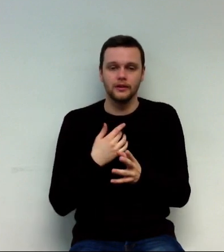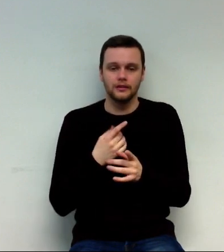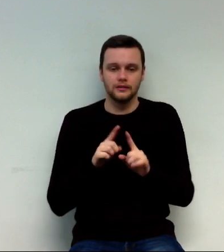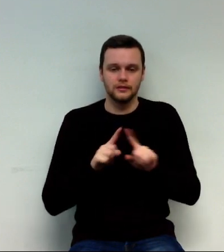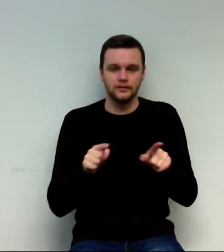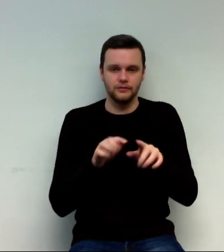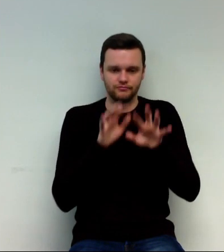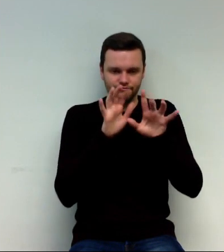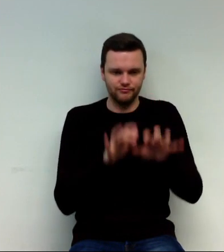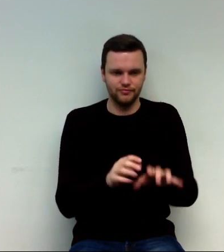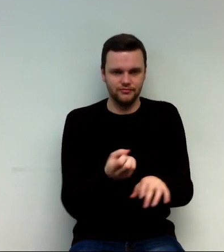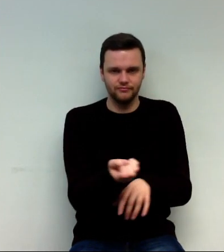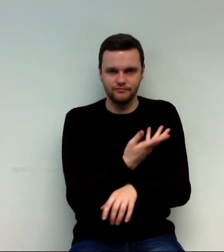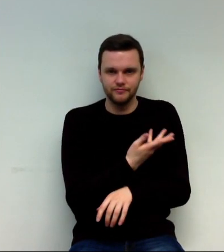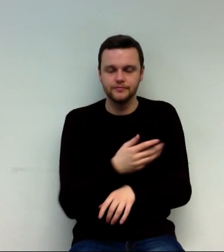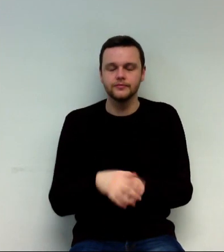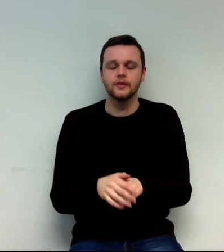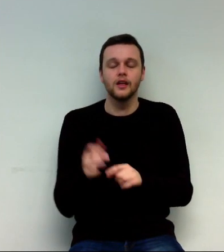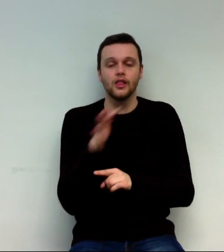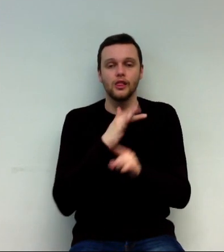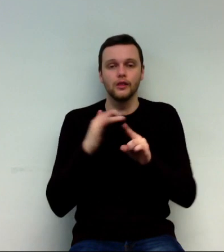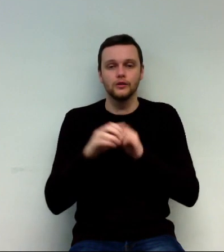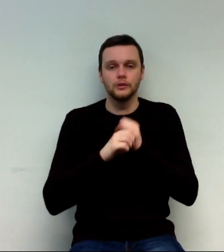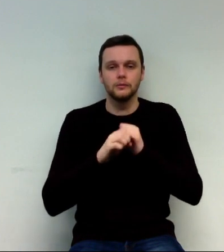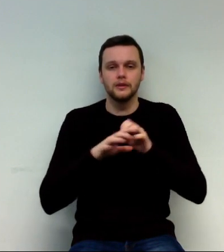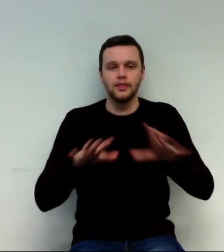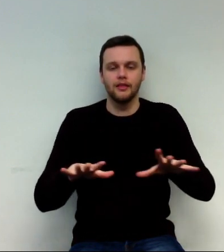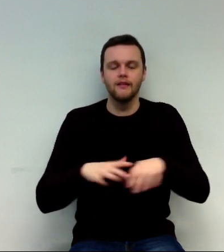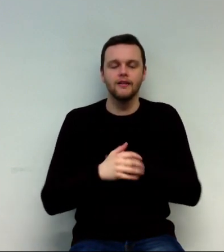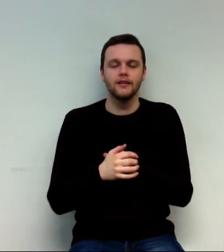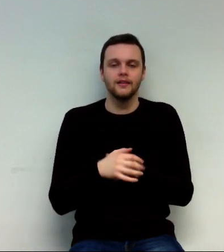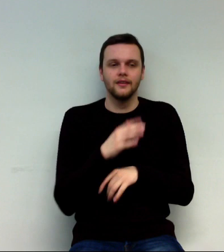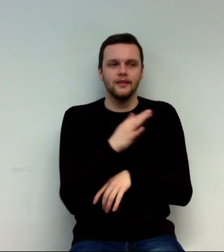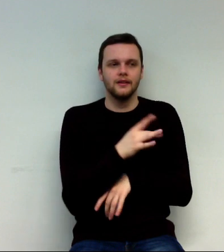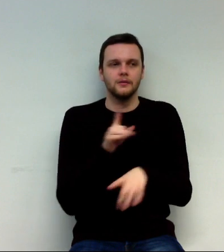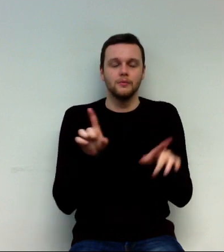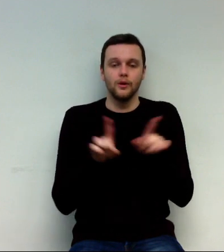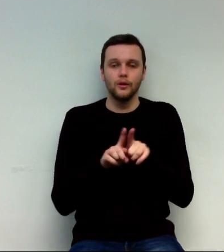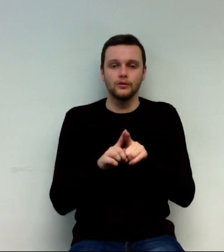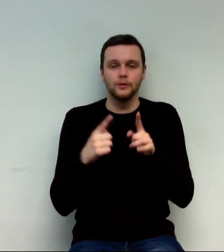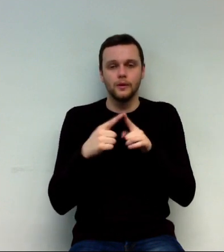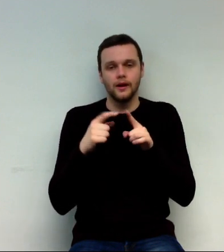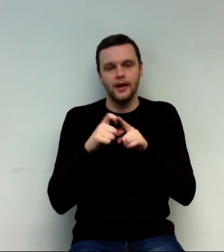different means on screen. Obviously, I've put social media there because I'm very biased, but do head to